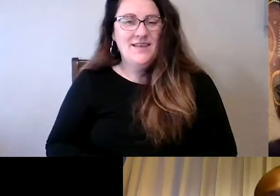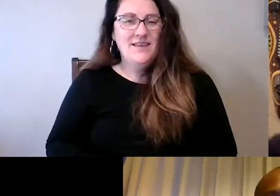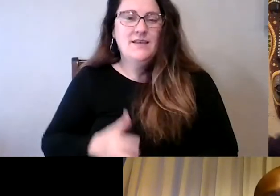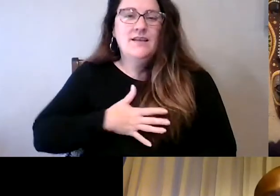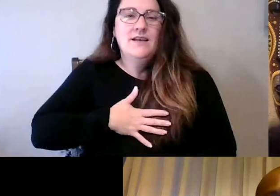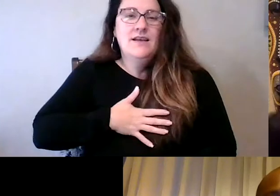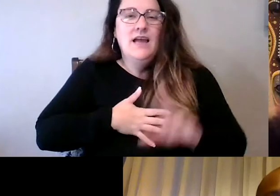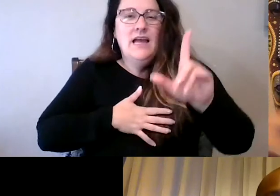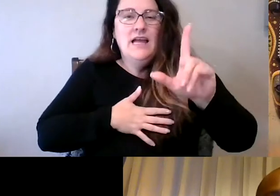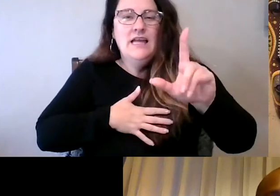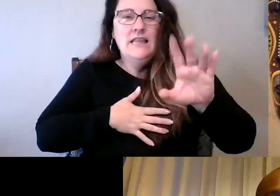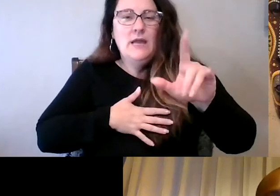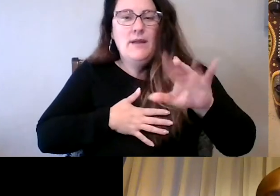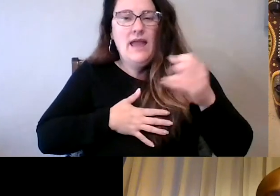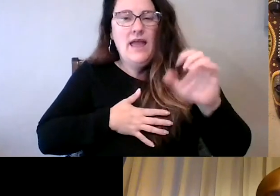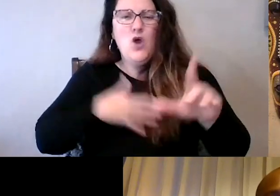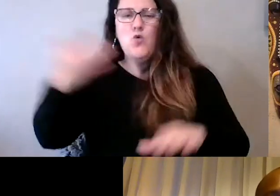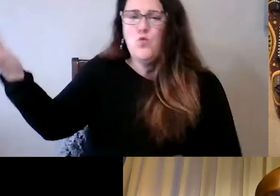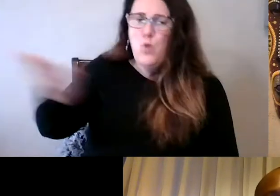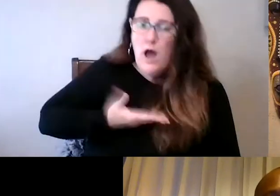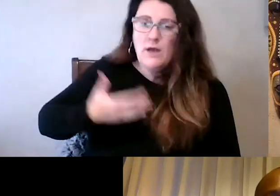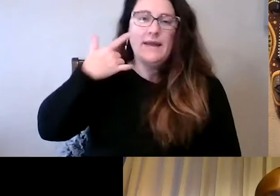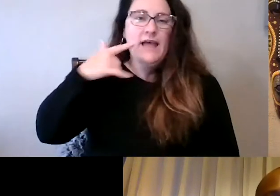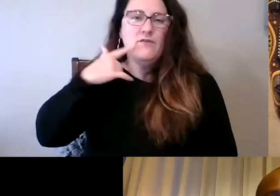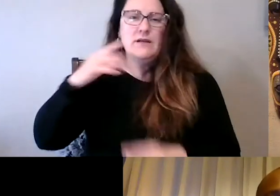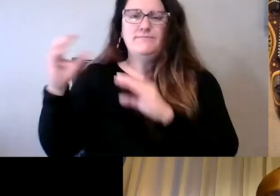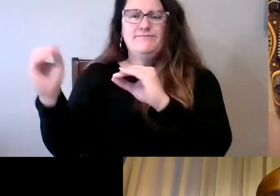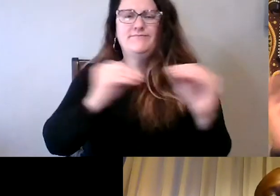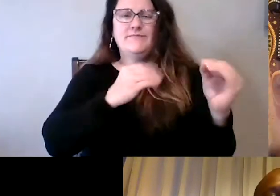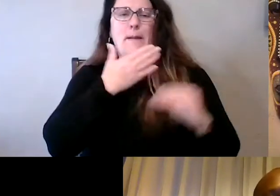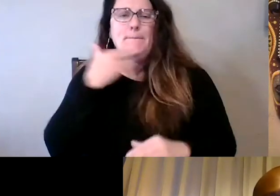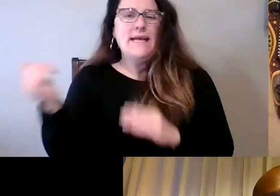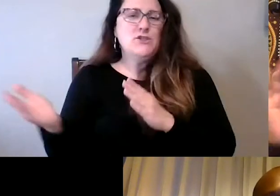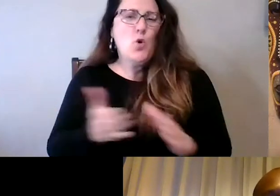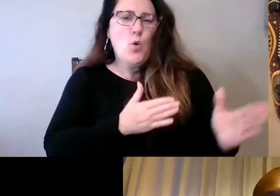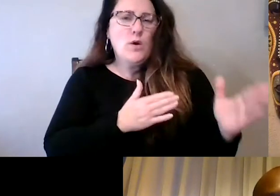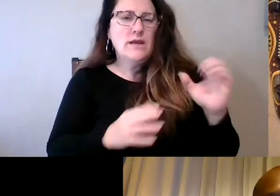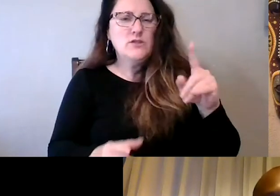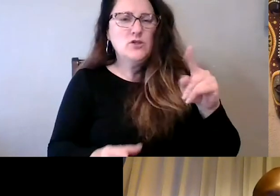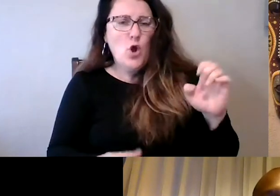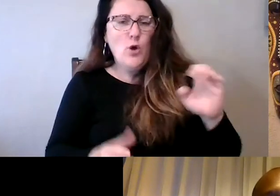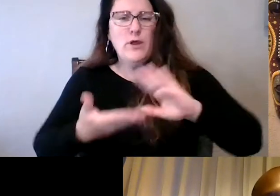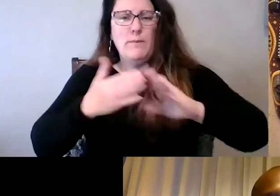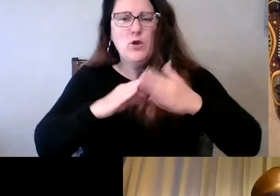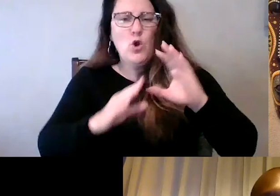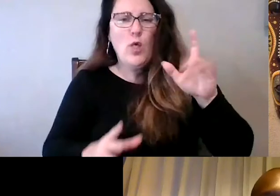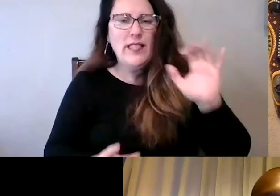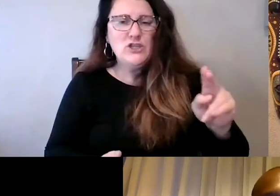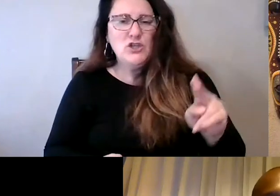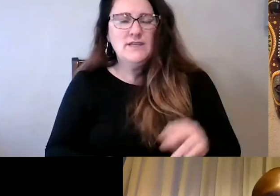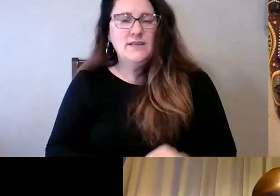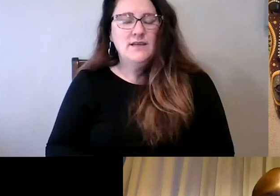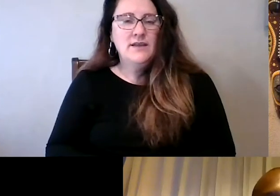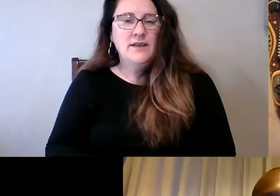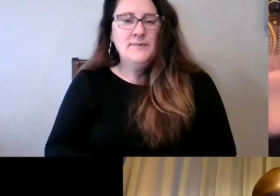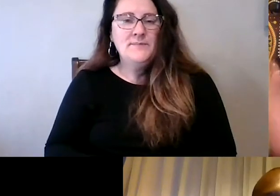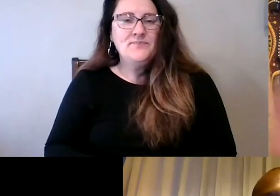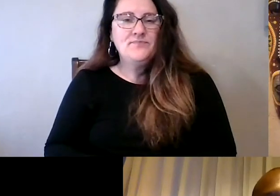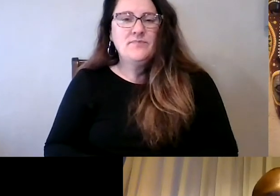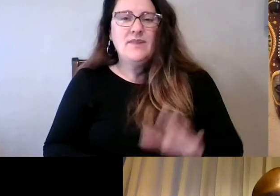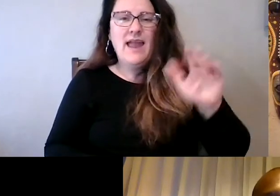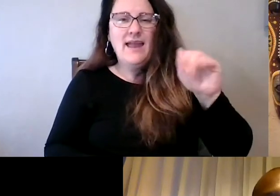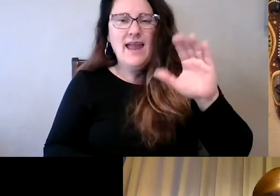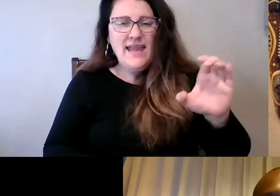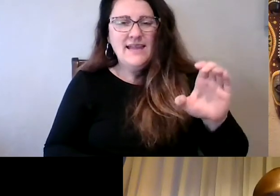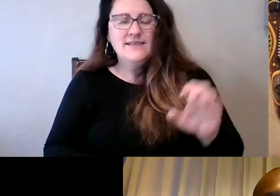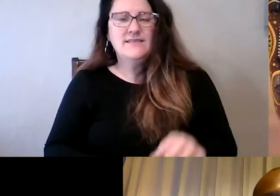Like Liberty Hill welcomed me to California, taught me about all the best organizing, Scope and Community Coalition and ACE and all